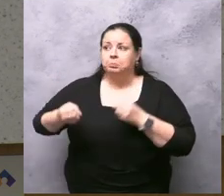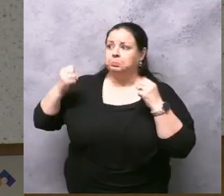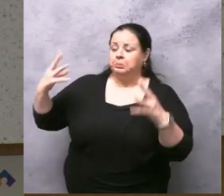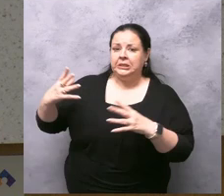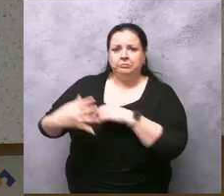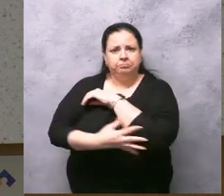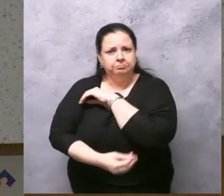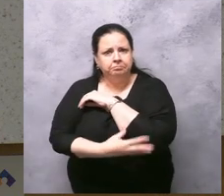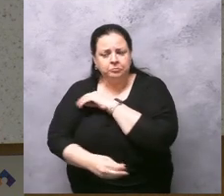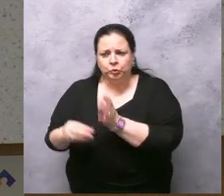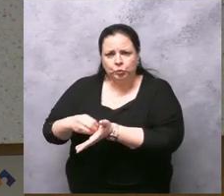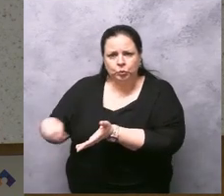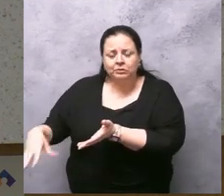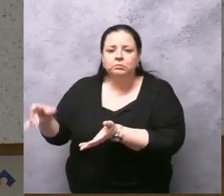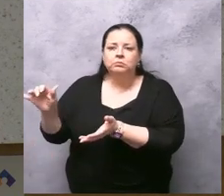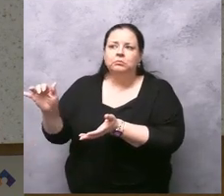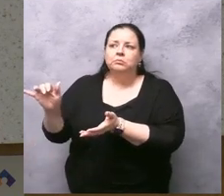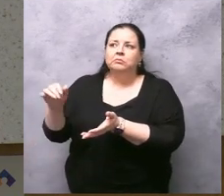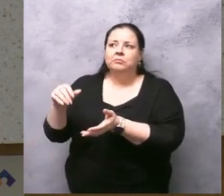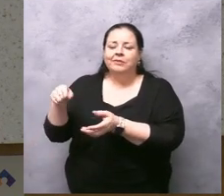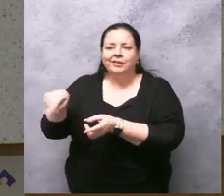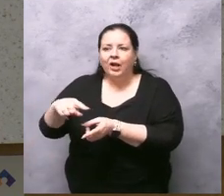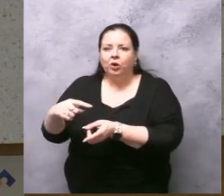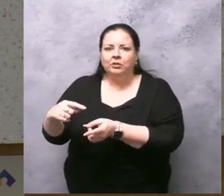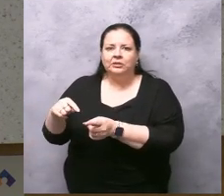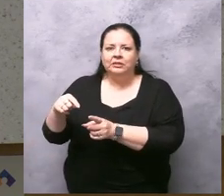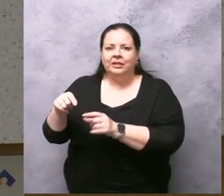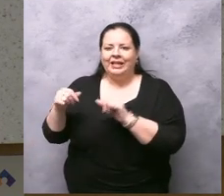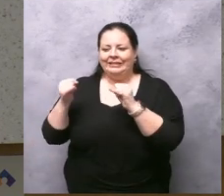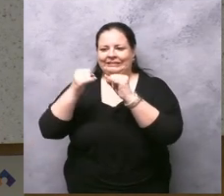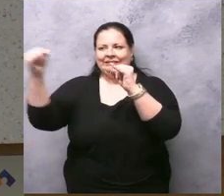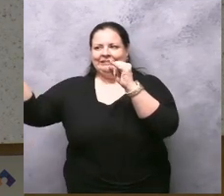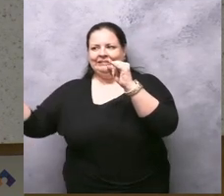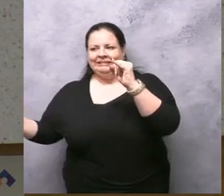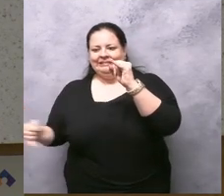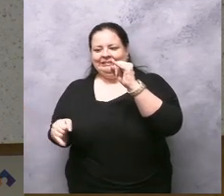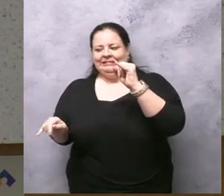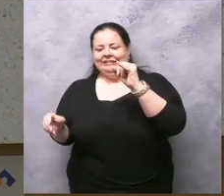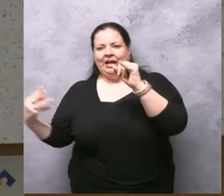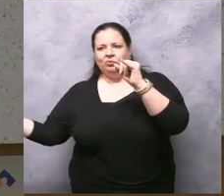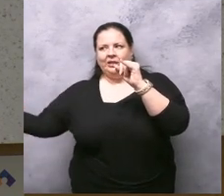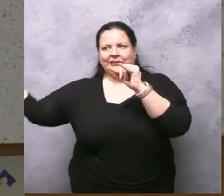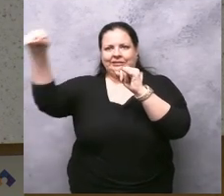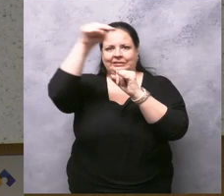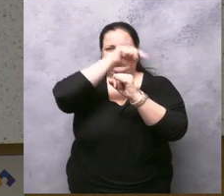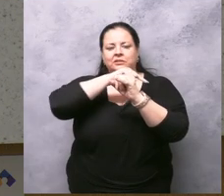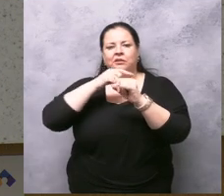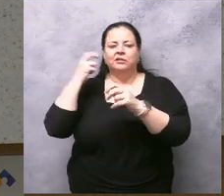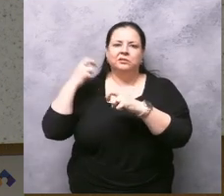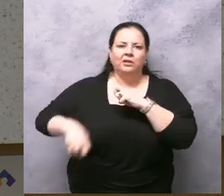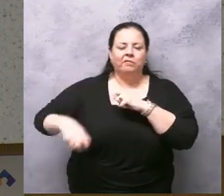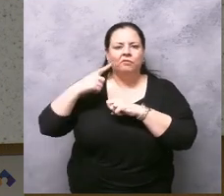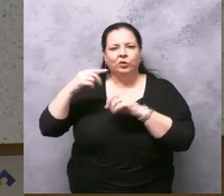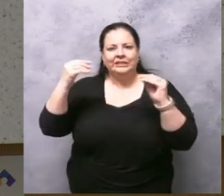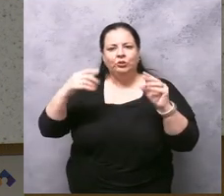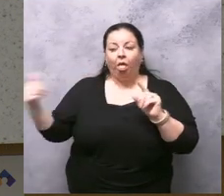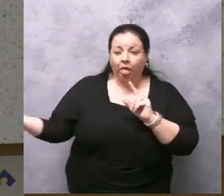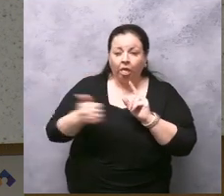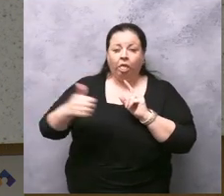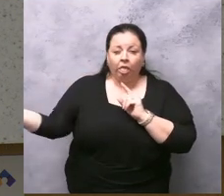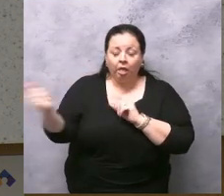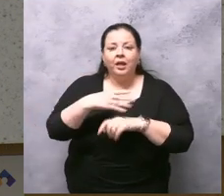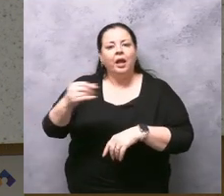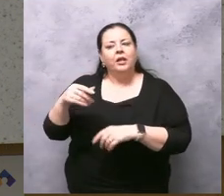economically disadvantaged students, ones that are situated in the perimeter of the district, creating challenges for the commute of the teachers, and also ones